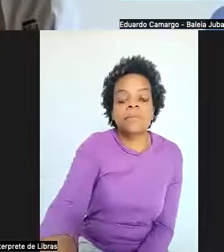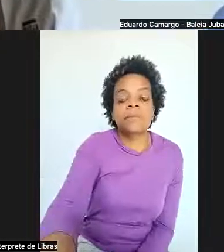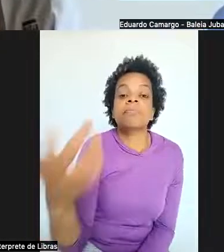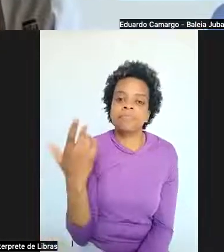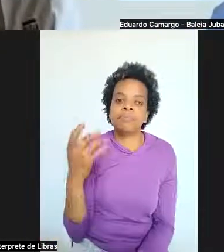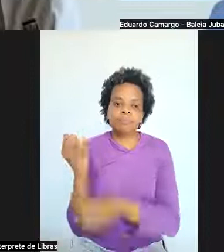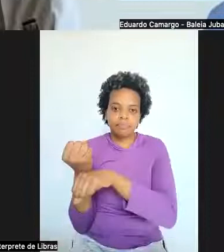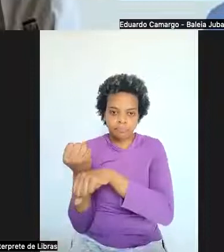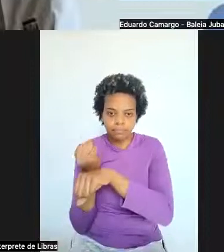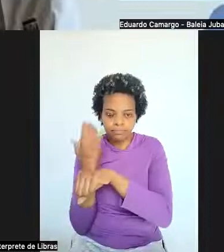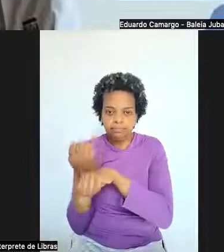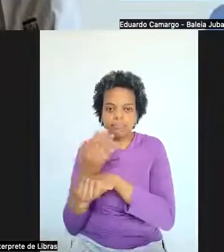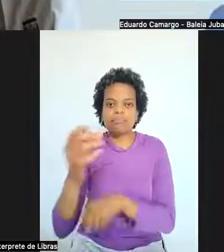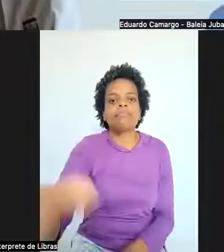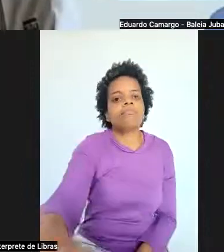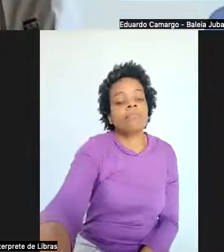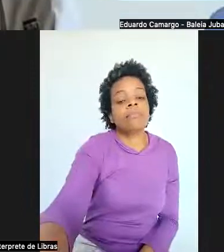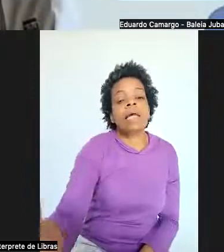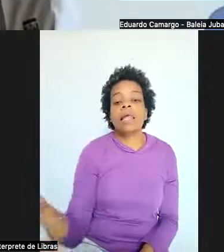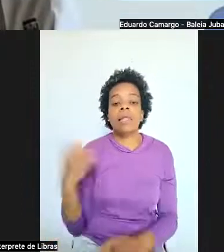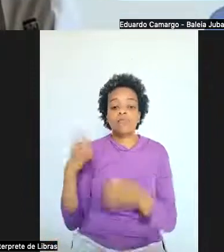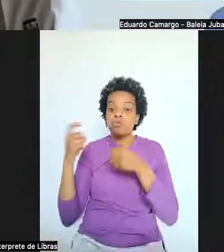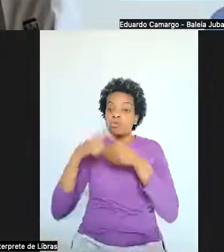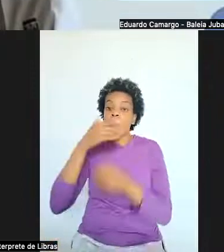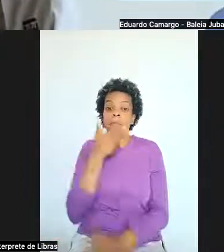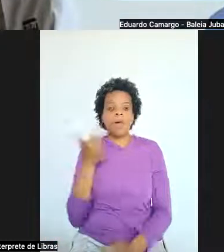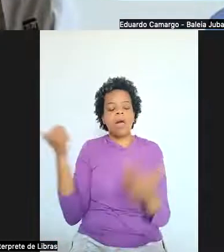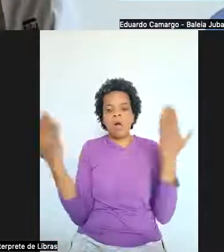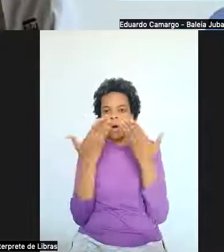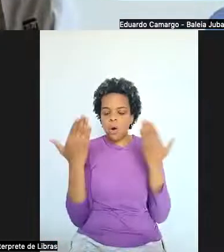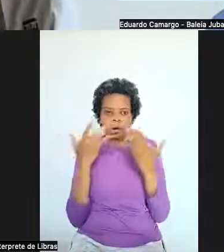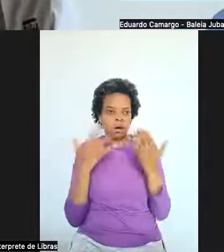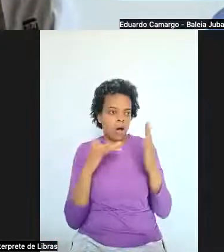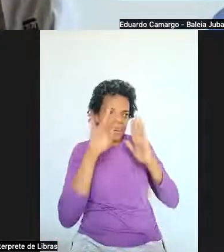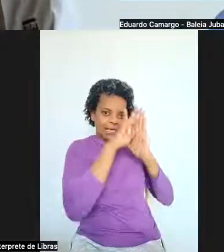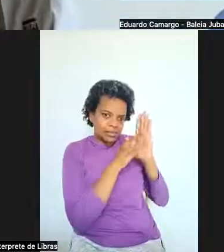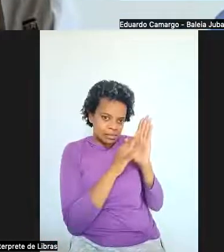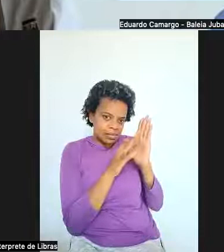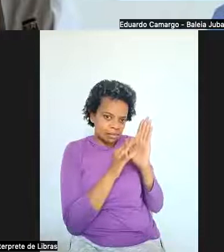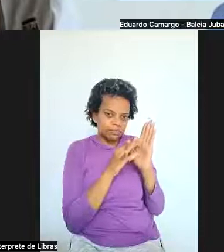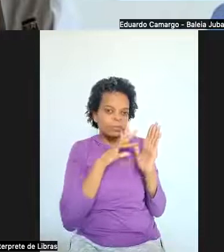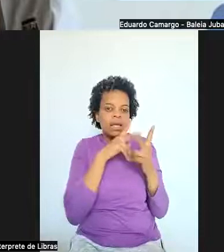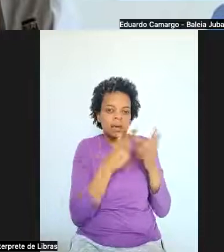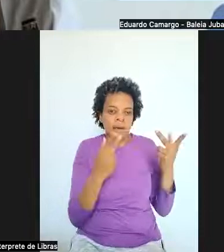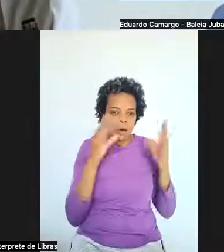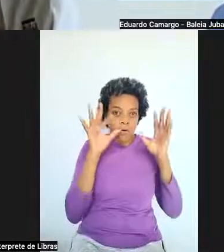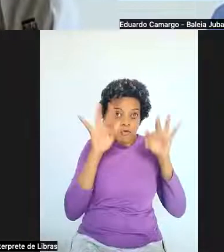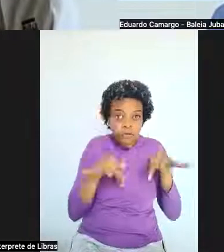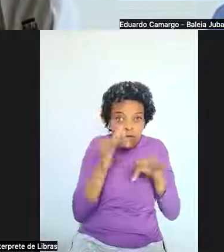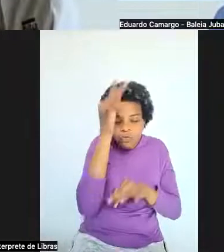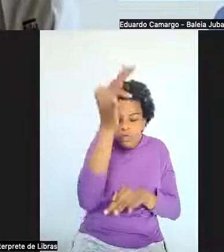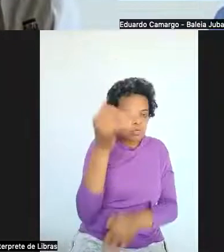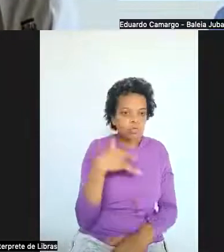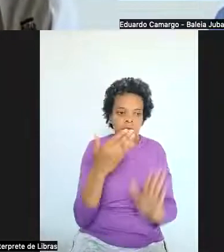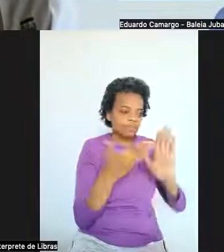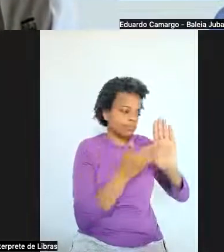We're very satisfied about the conditions of the humpback whales because the population recovered very well. It's on